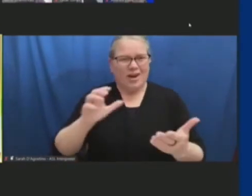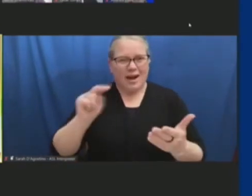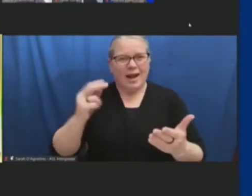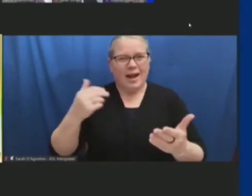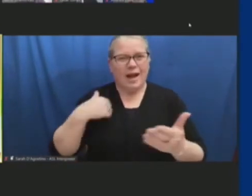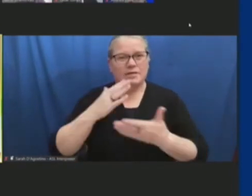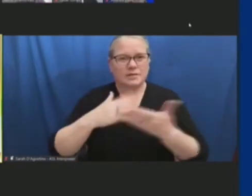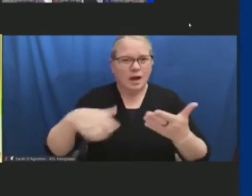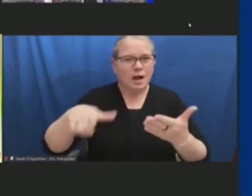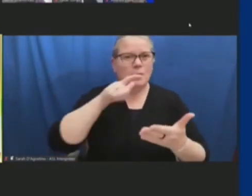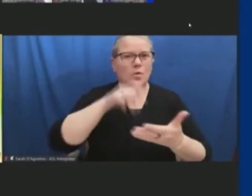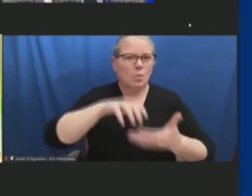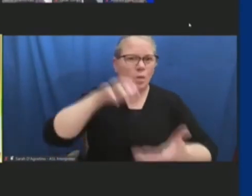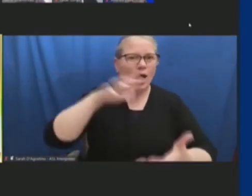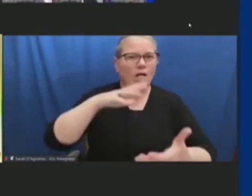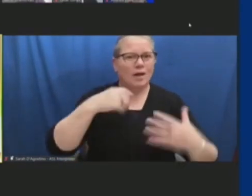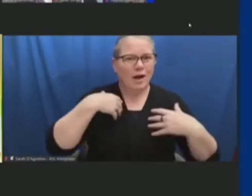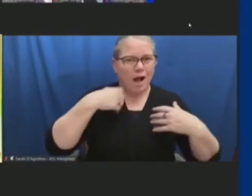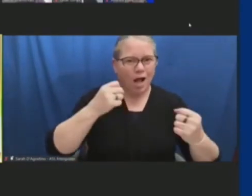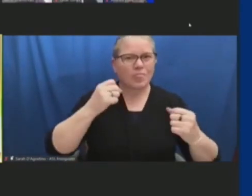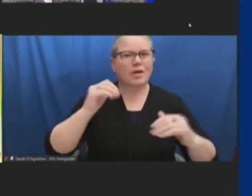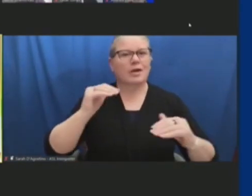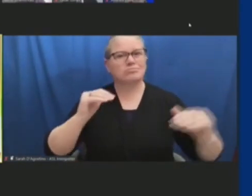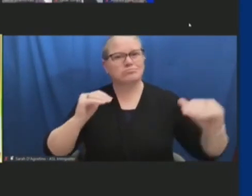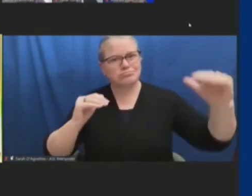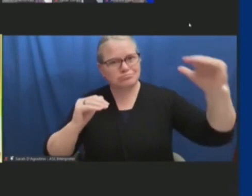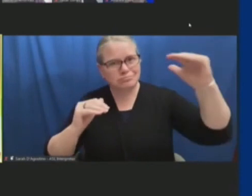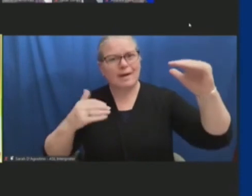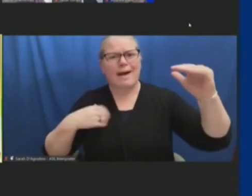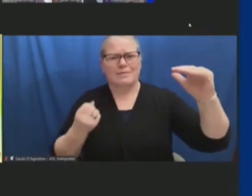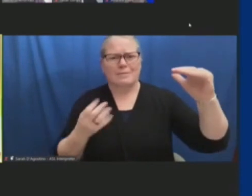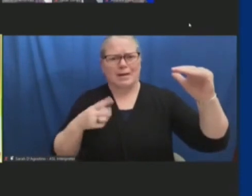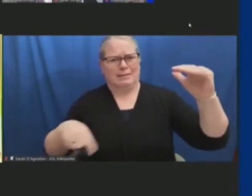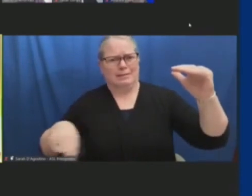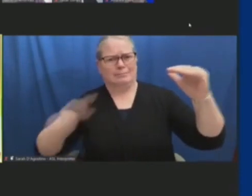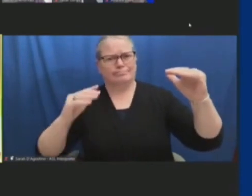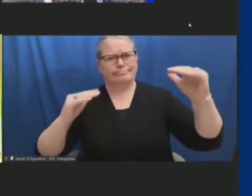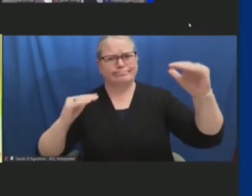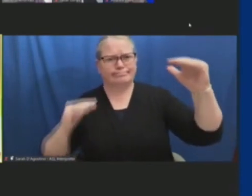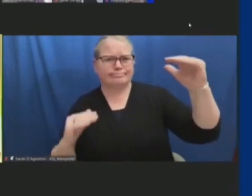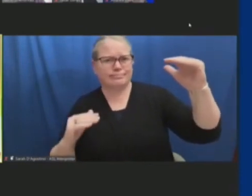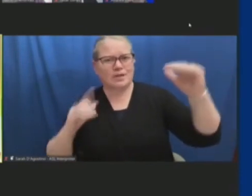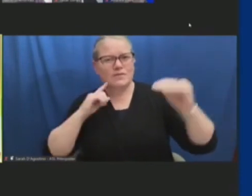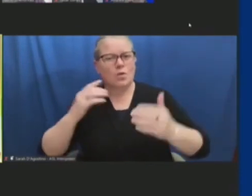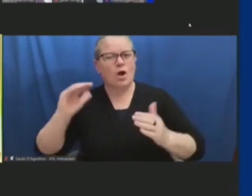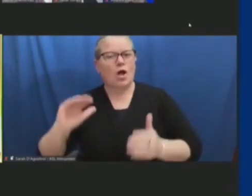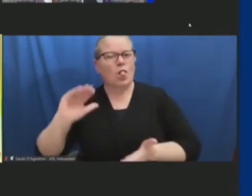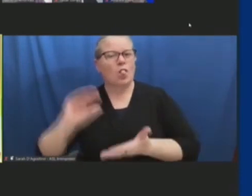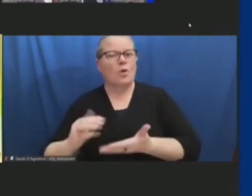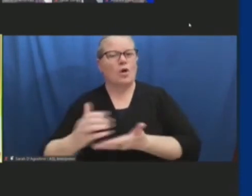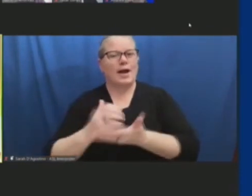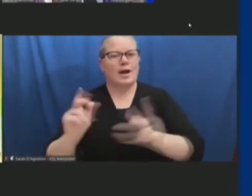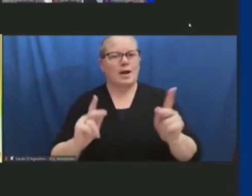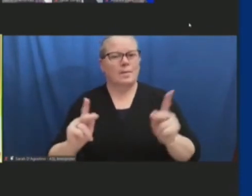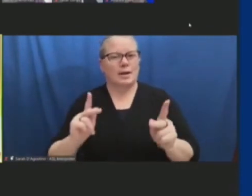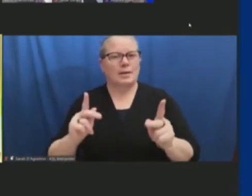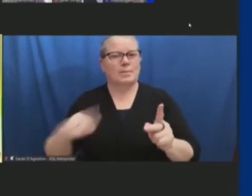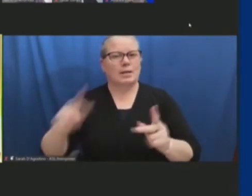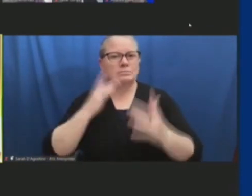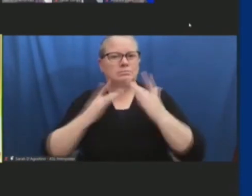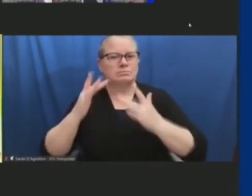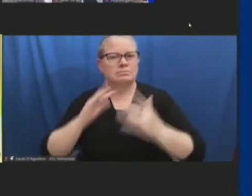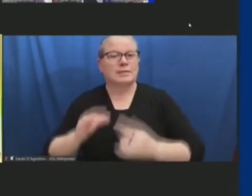status of and in the health care delivered to lower income Connecticut residents, especially communities of